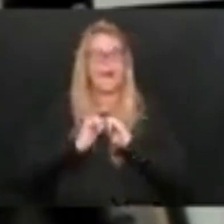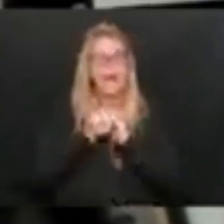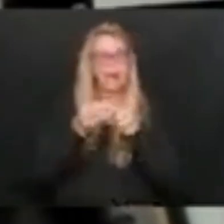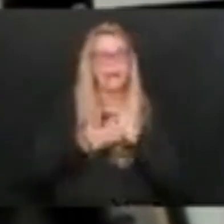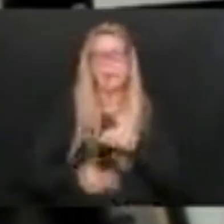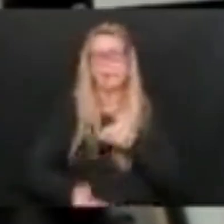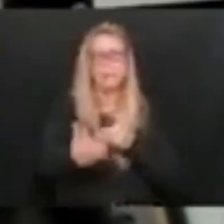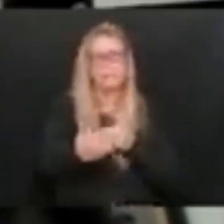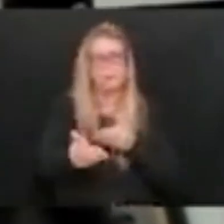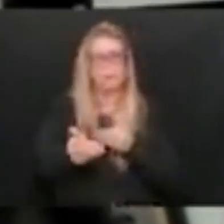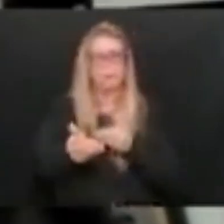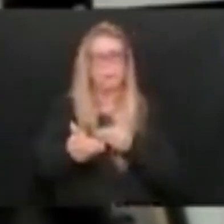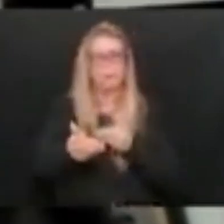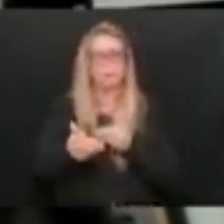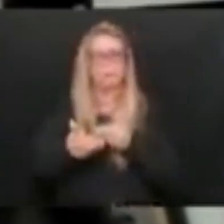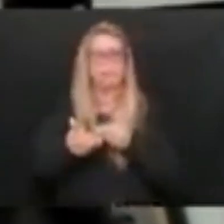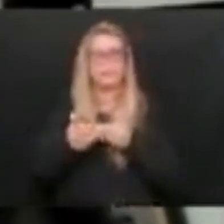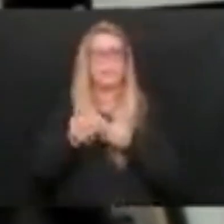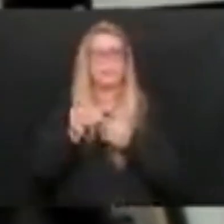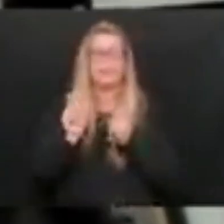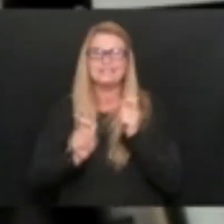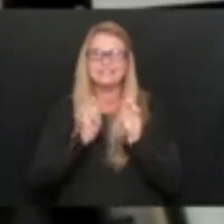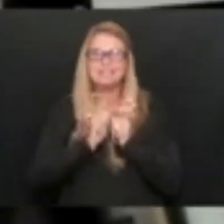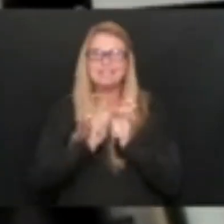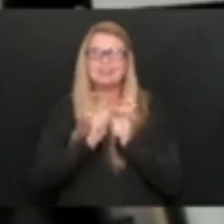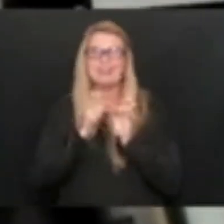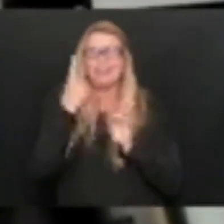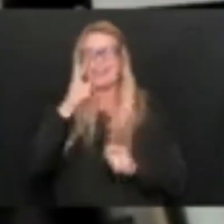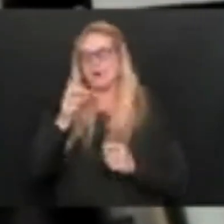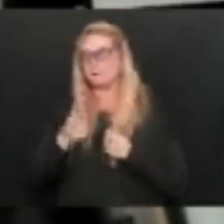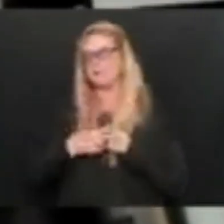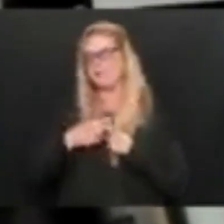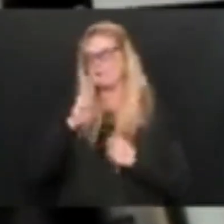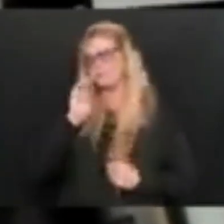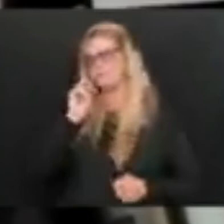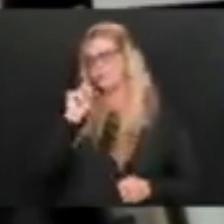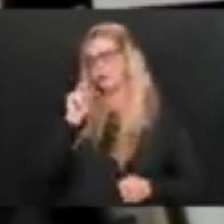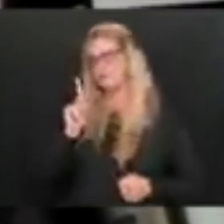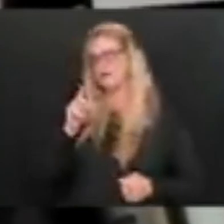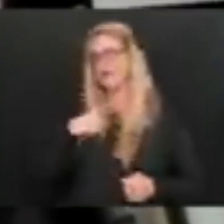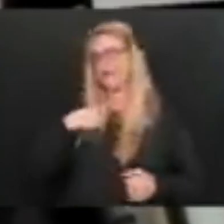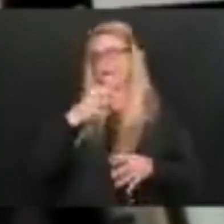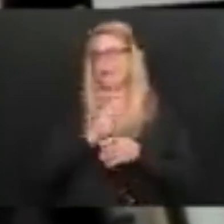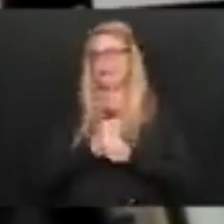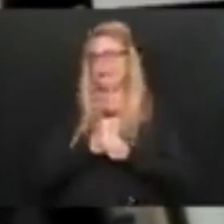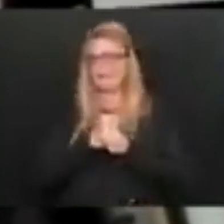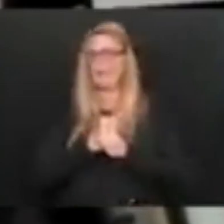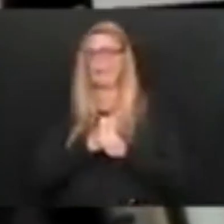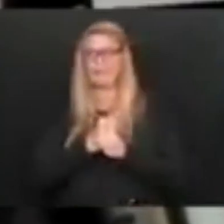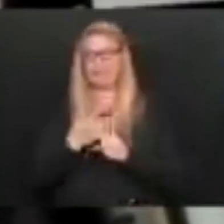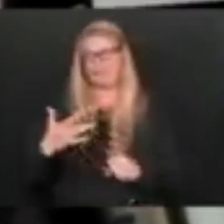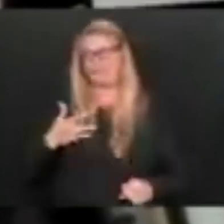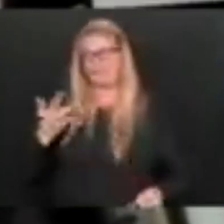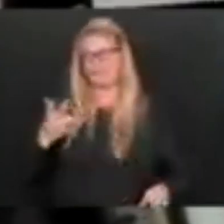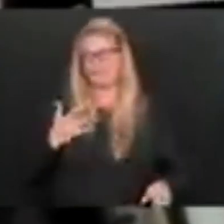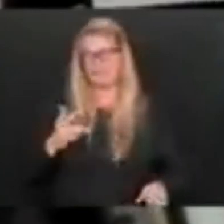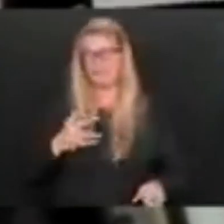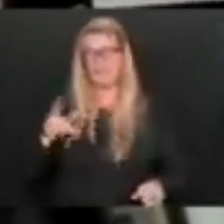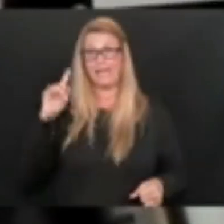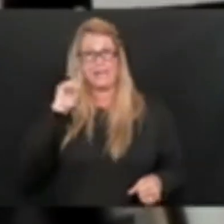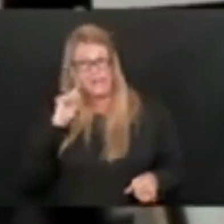forward and do this? And particularly in regards to the savings bonds, I get the impression hearing you all talk